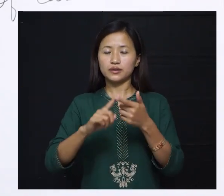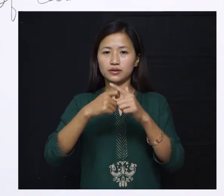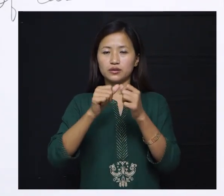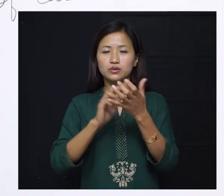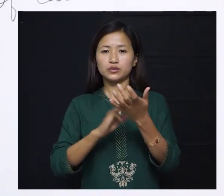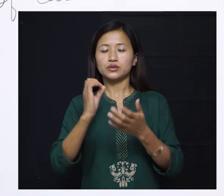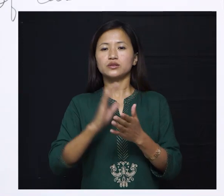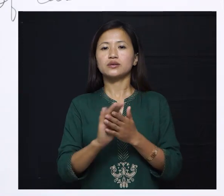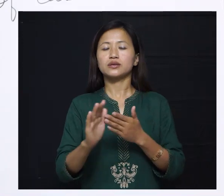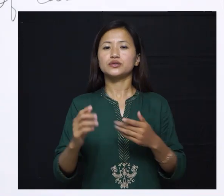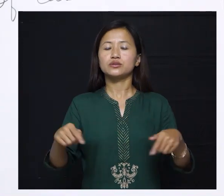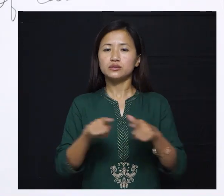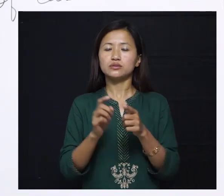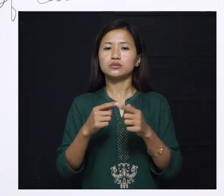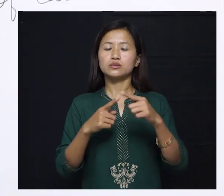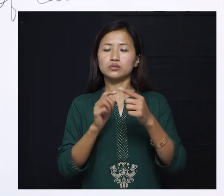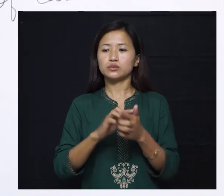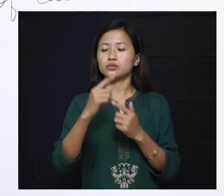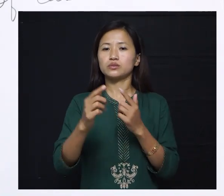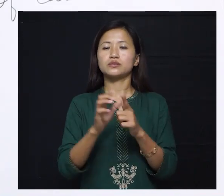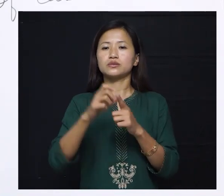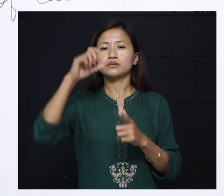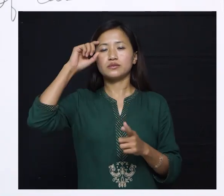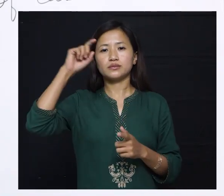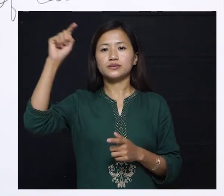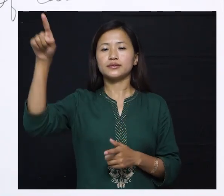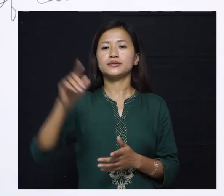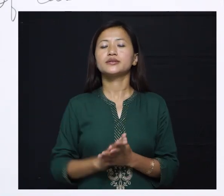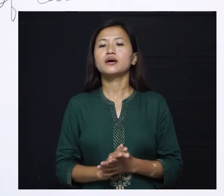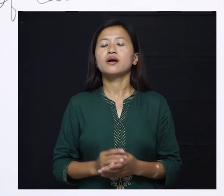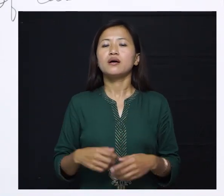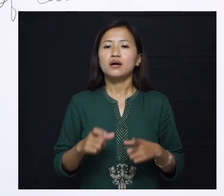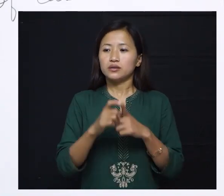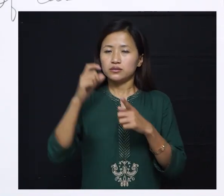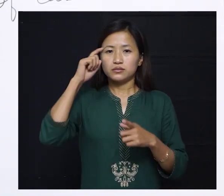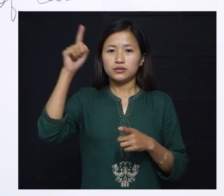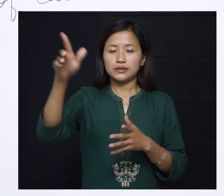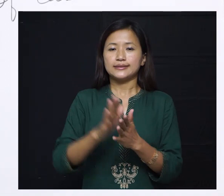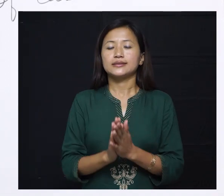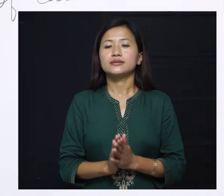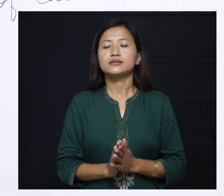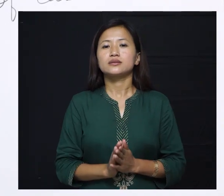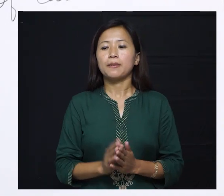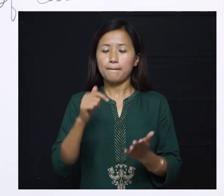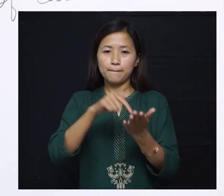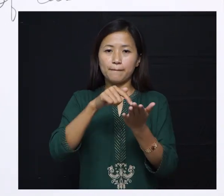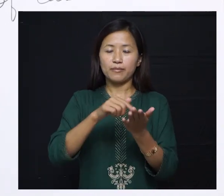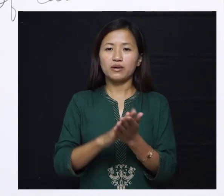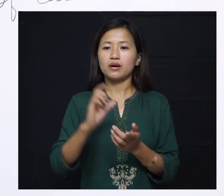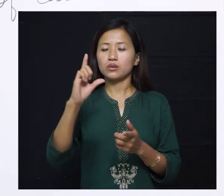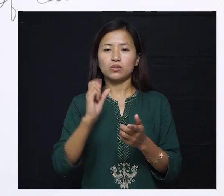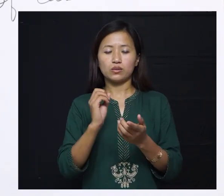Kannauj and Delhi. And towards the Delhi Sultanate period, the main towns were Delhi and